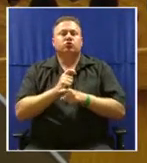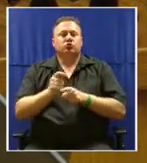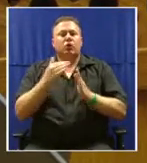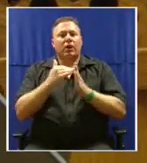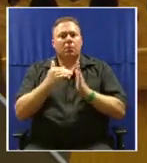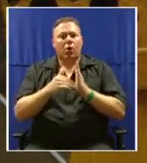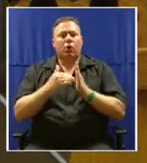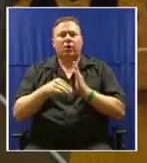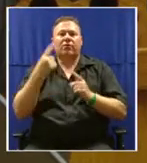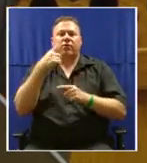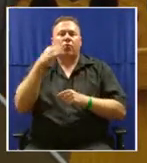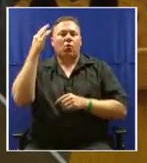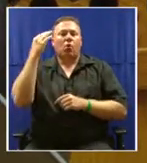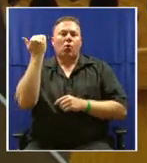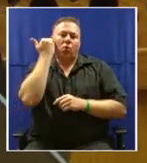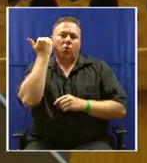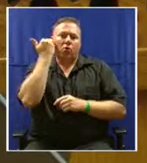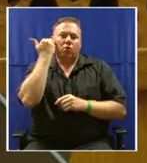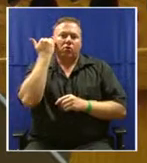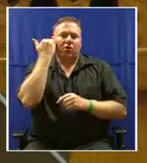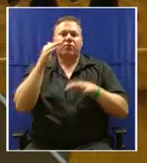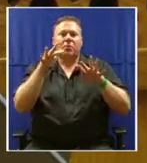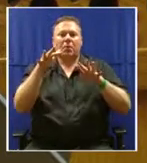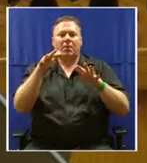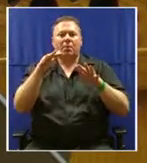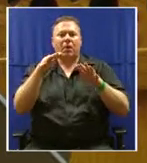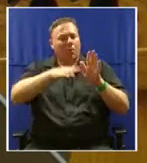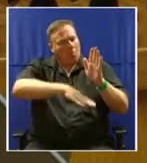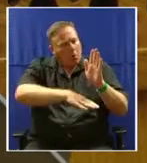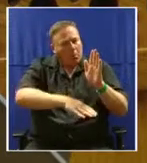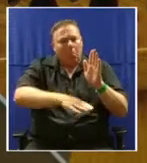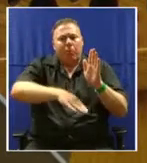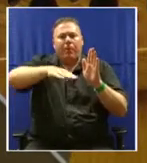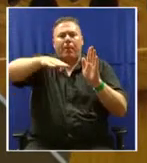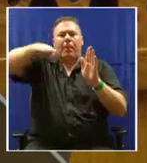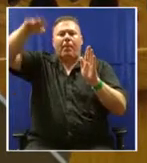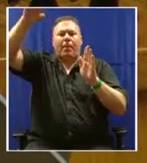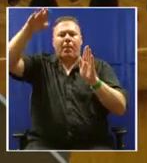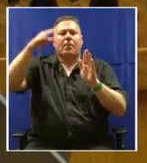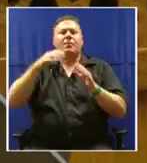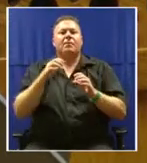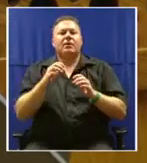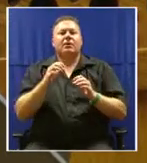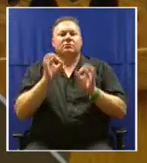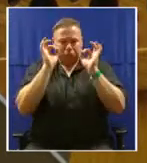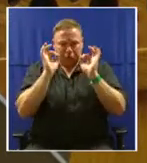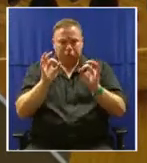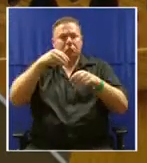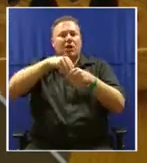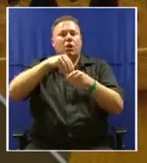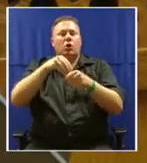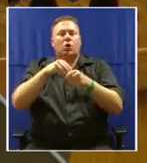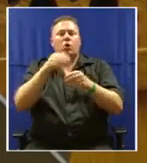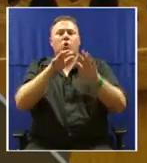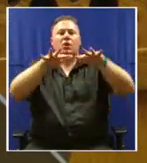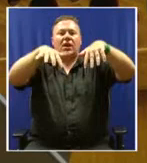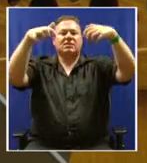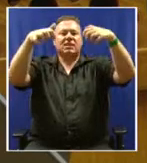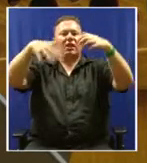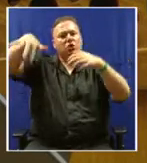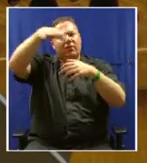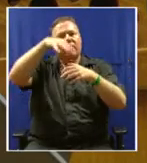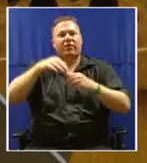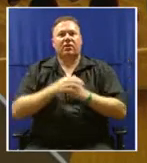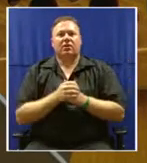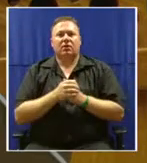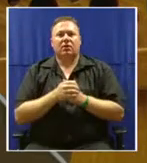officials, from entry level to senior management and to the executive. In October last year, I signed